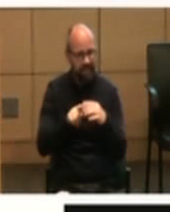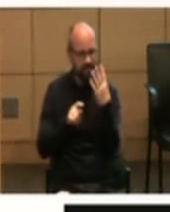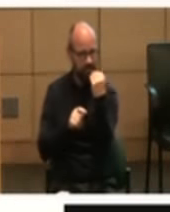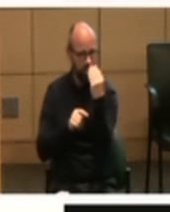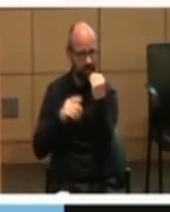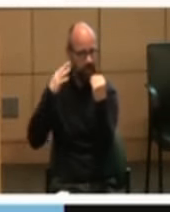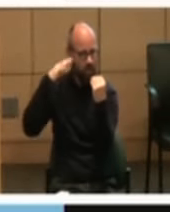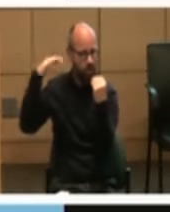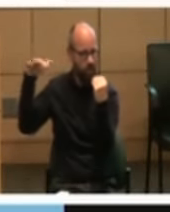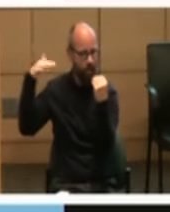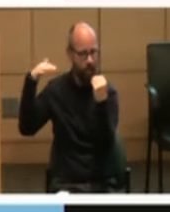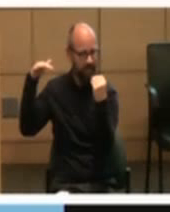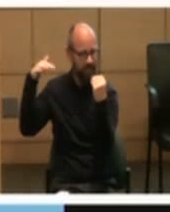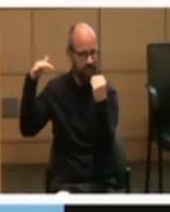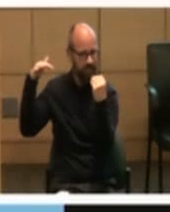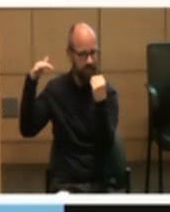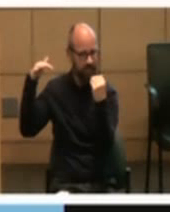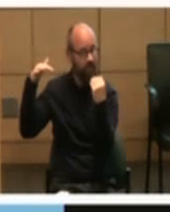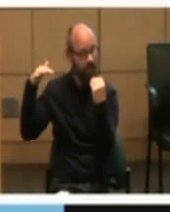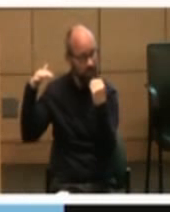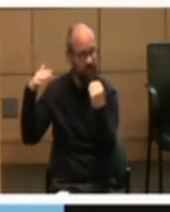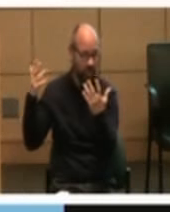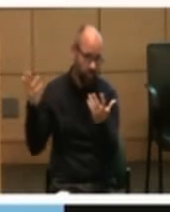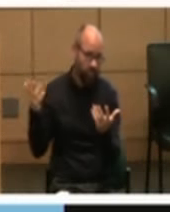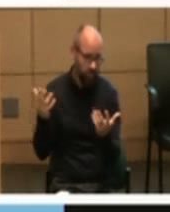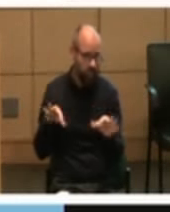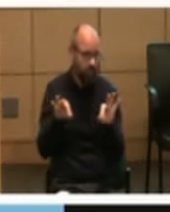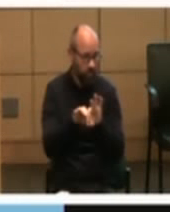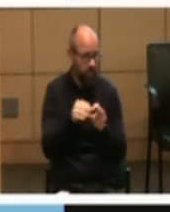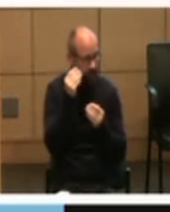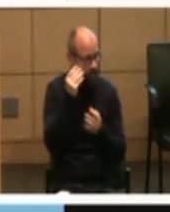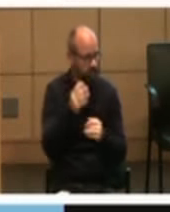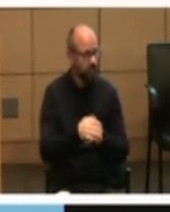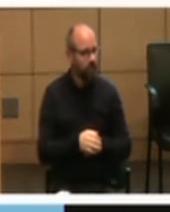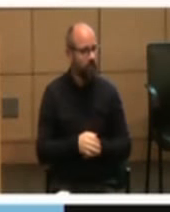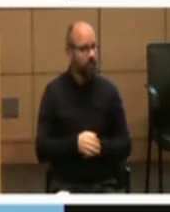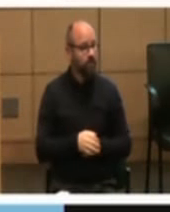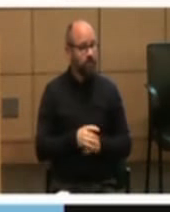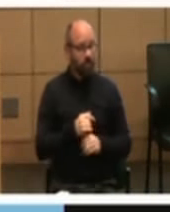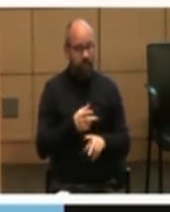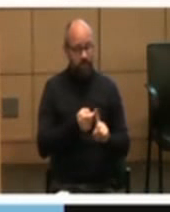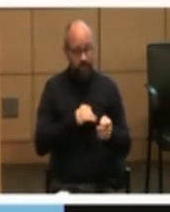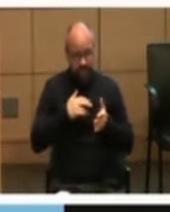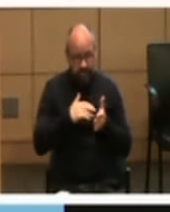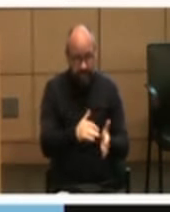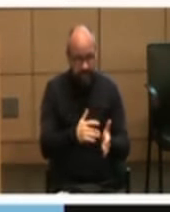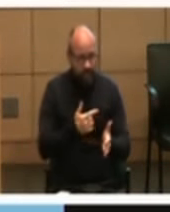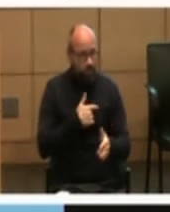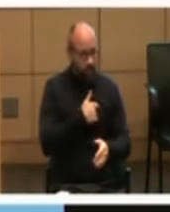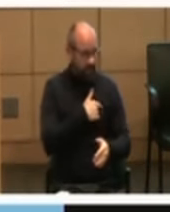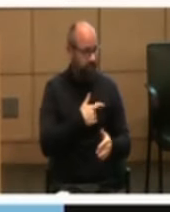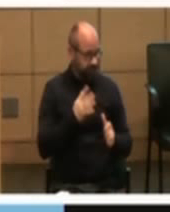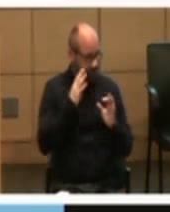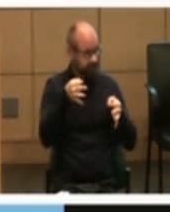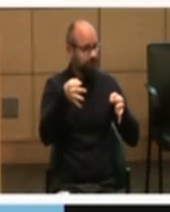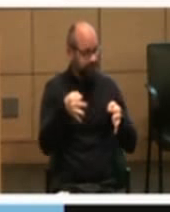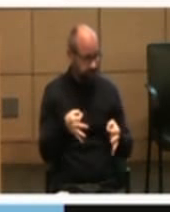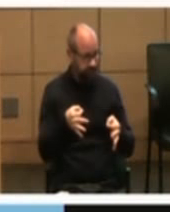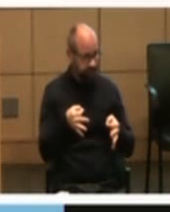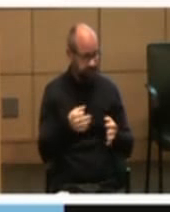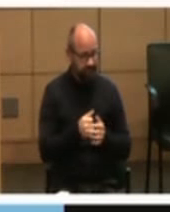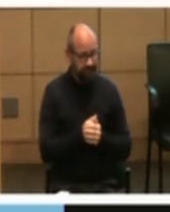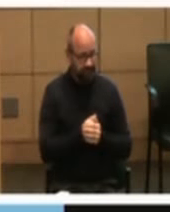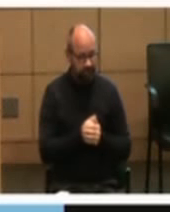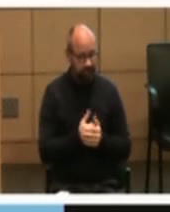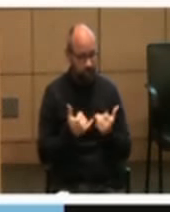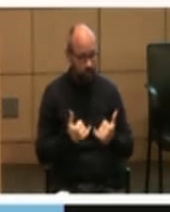important. All right, so we can conclude from those studies that current